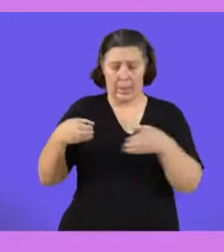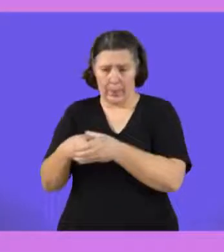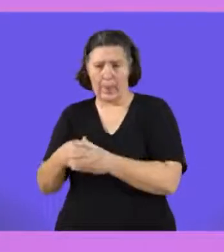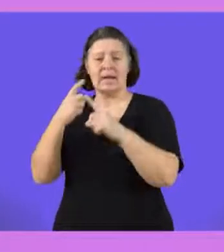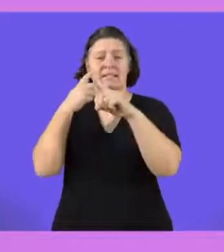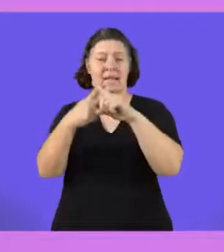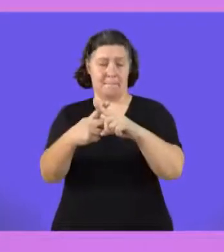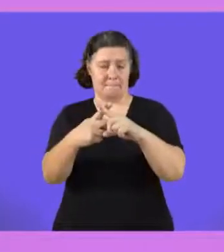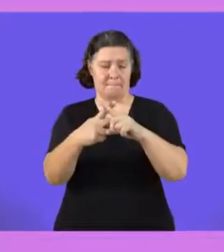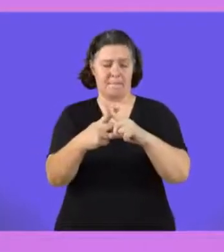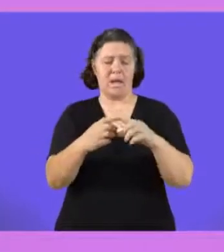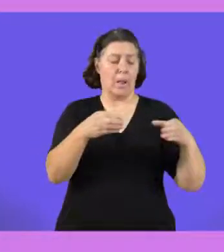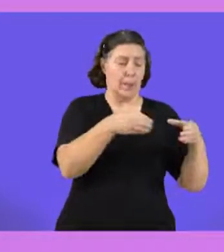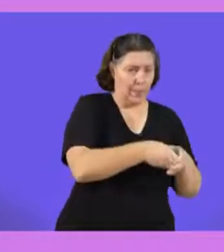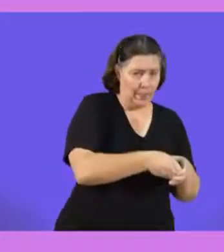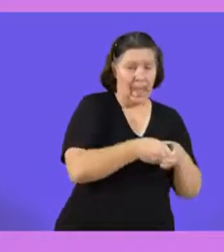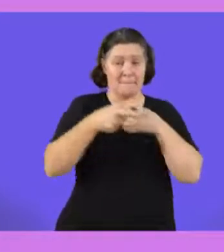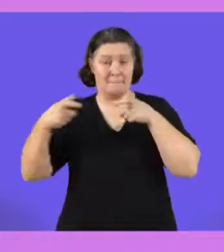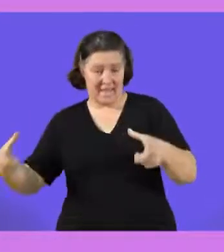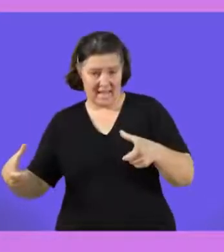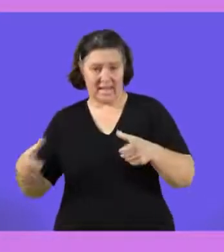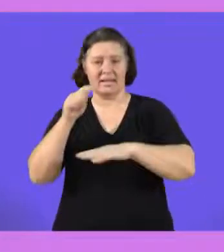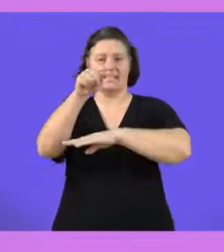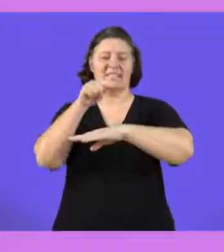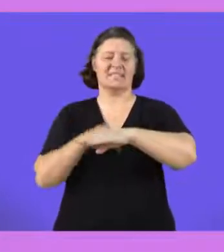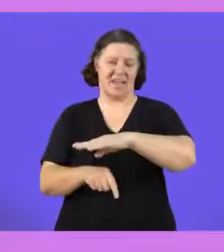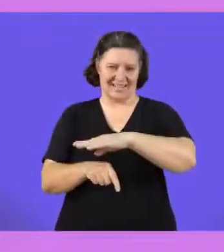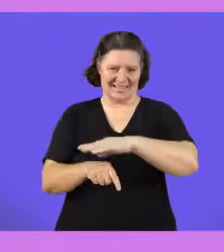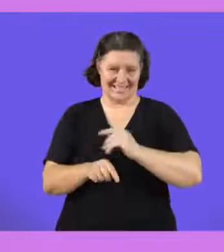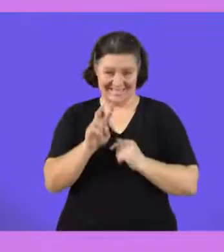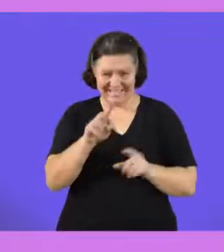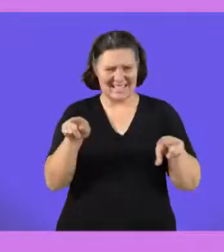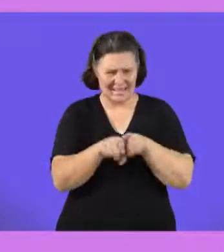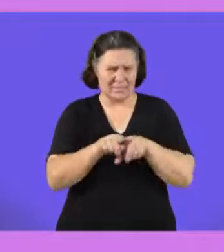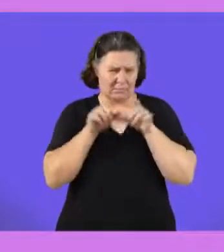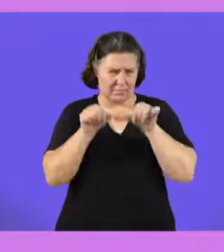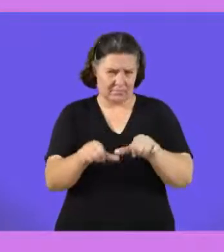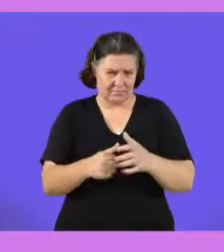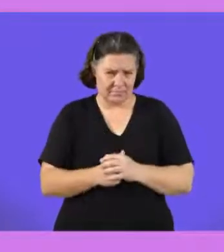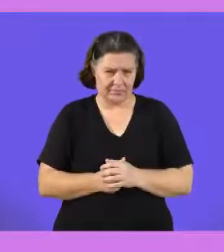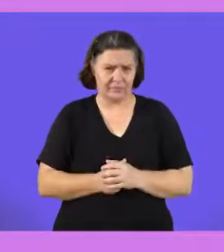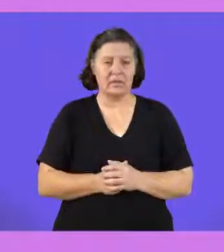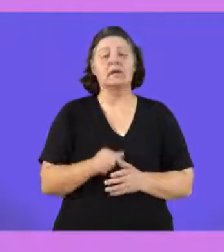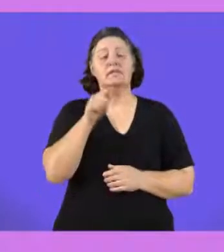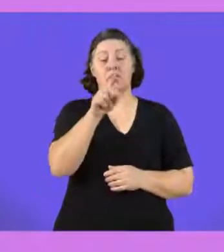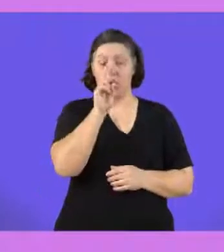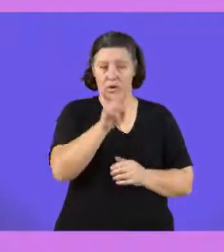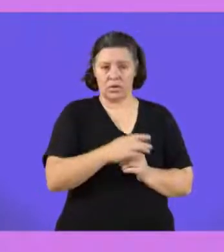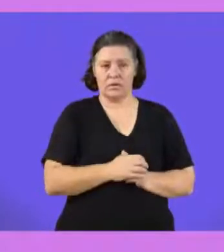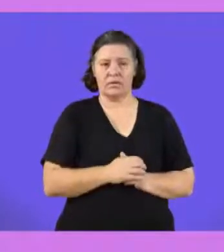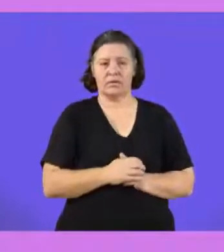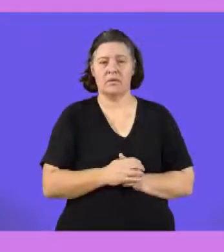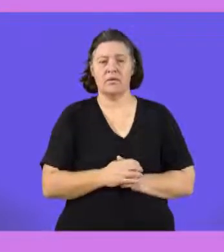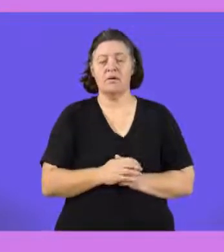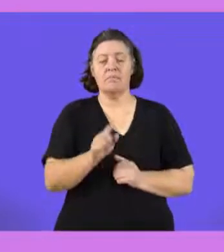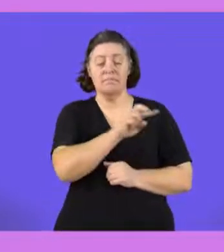small, we multiply, and then small to big, we will divide by the conversion factor. Now, in terms of this, if you look